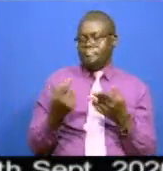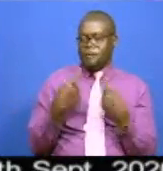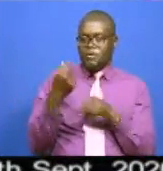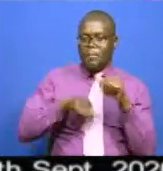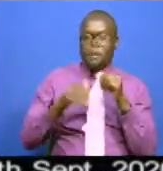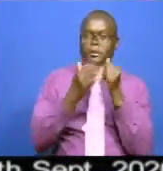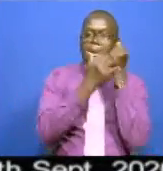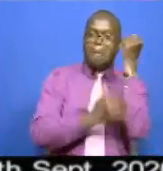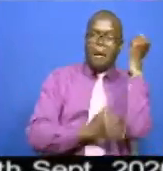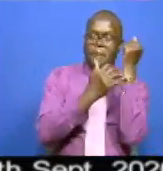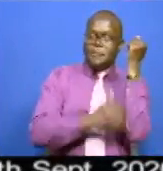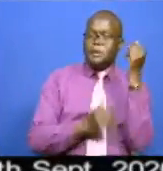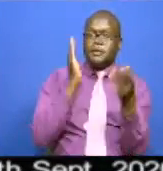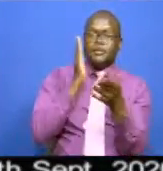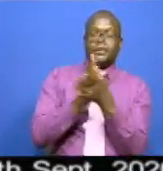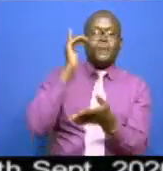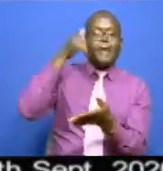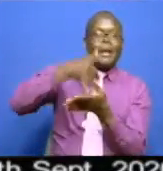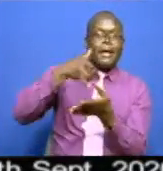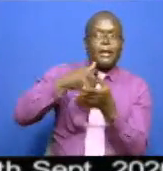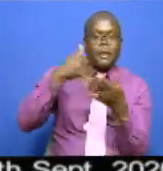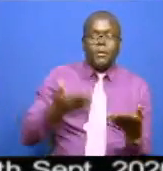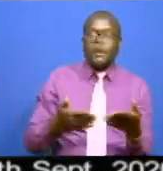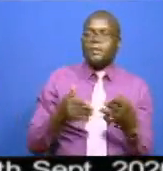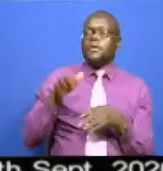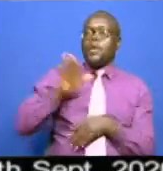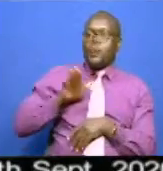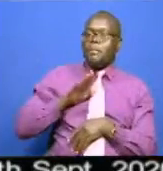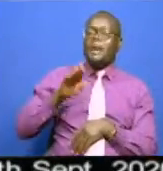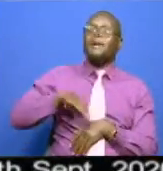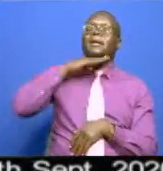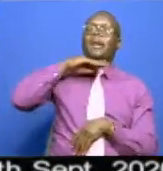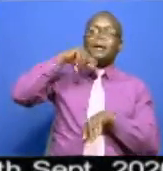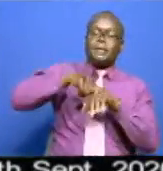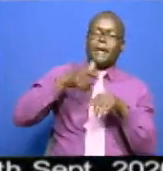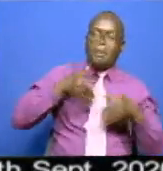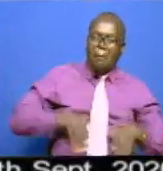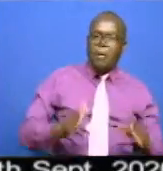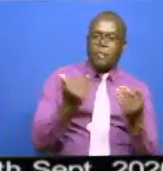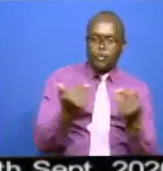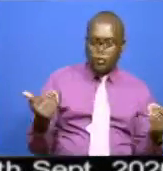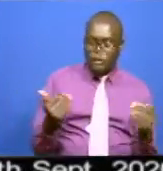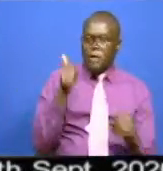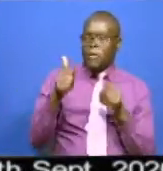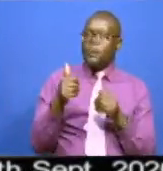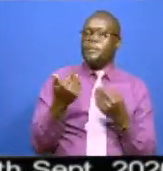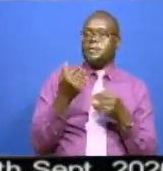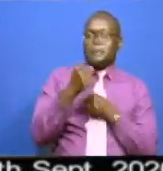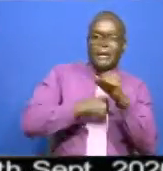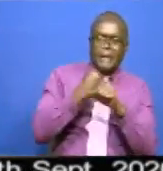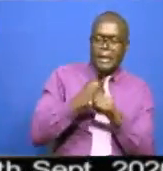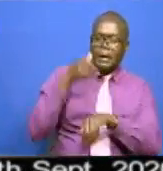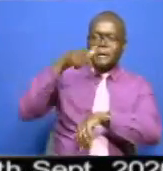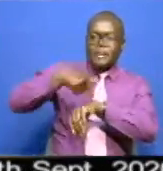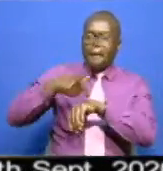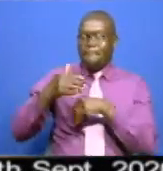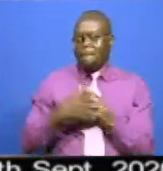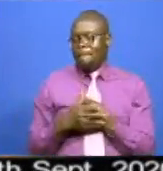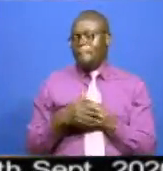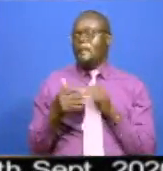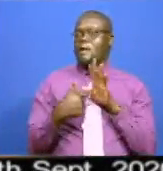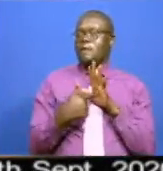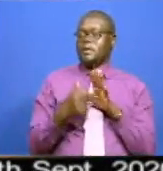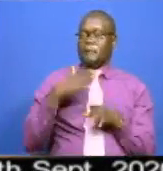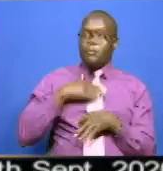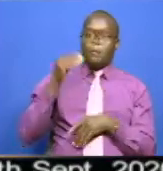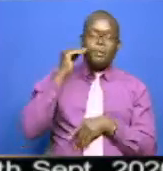poverty. Does it include, for instance, mortality rates? And if so, for which year and which time? For instance, in my constituency,